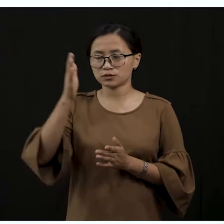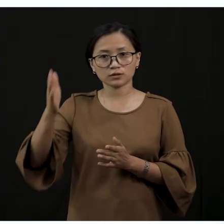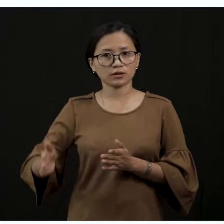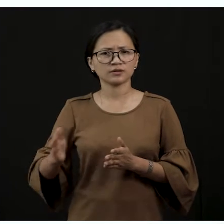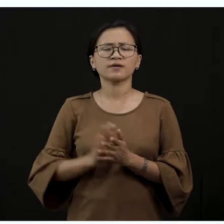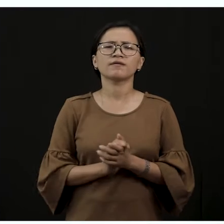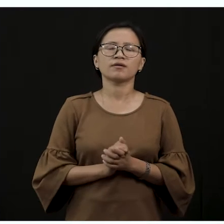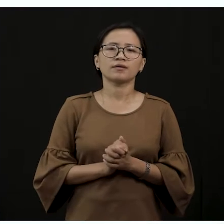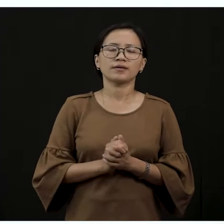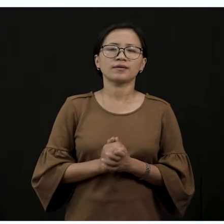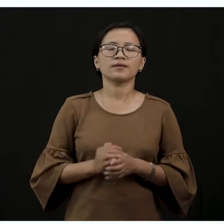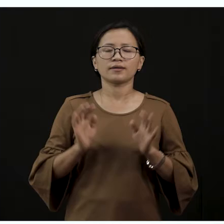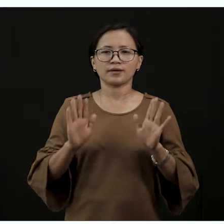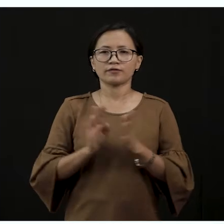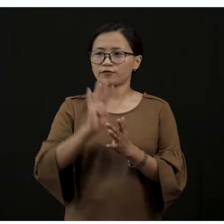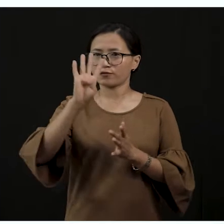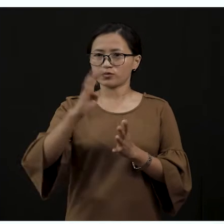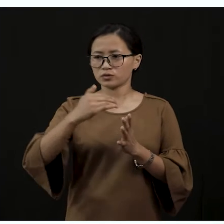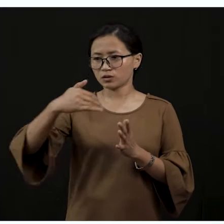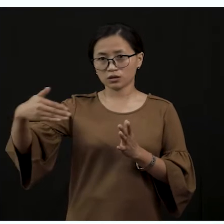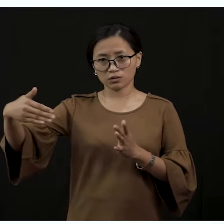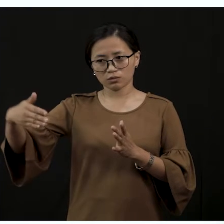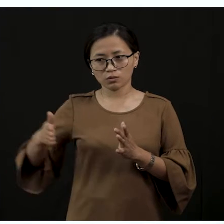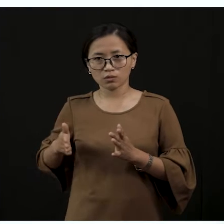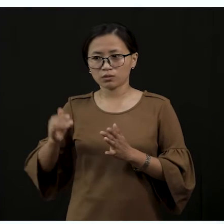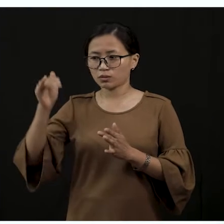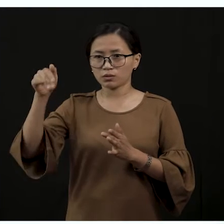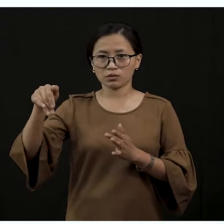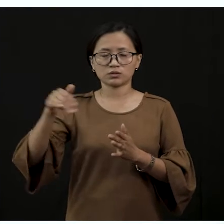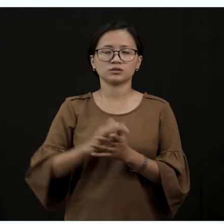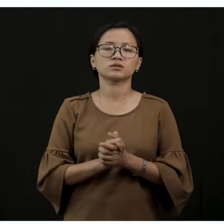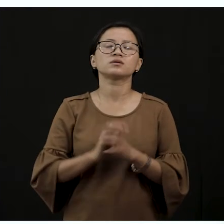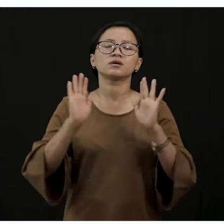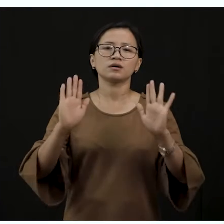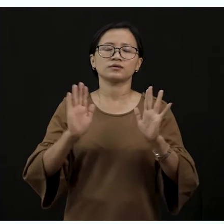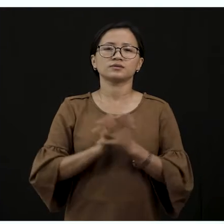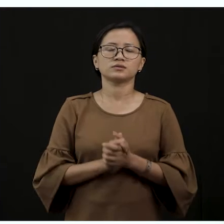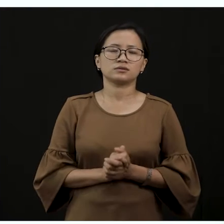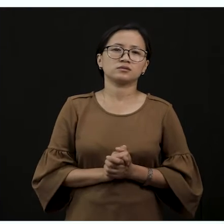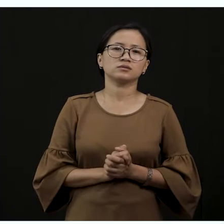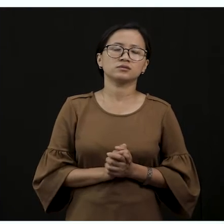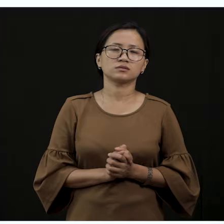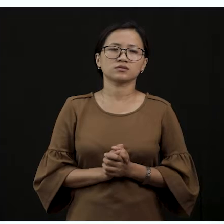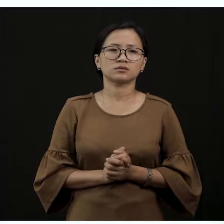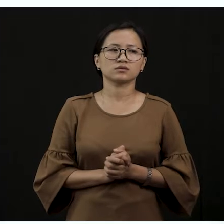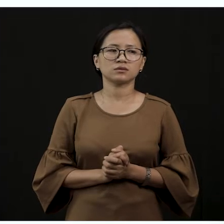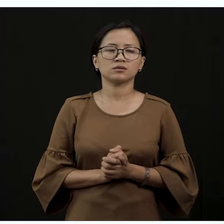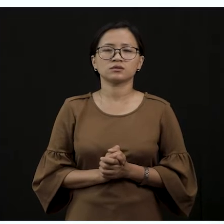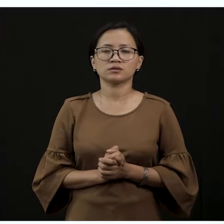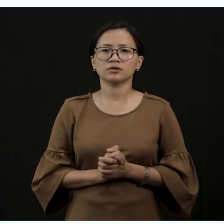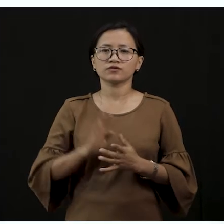4 corners or vertices. How many yellow color dots are here? 1, 2, 3, 4. So